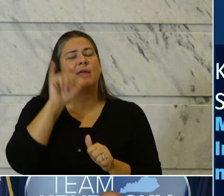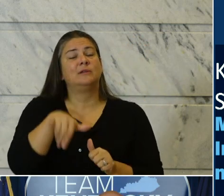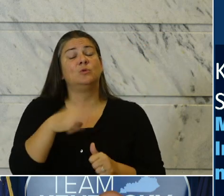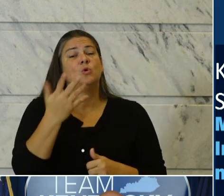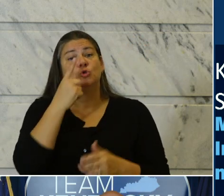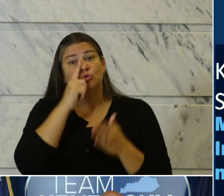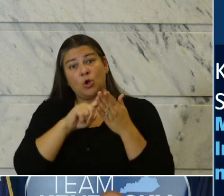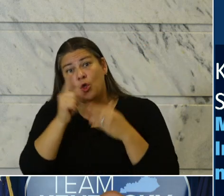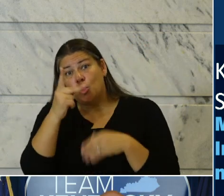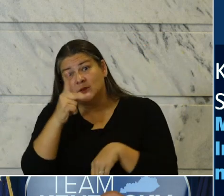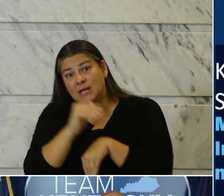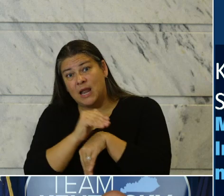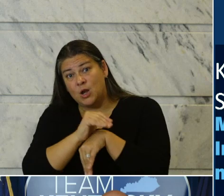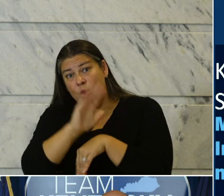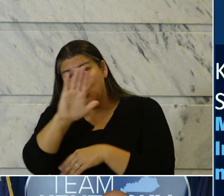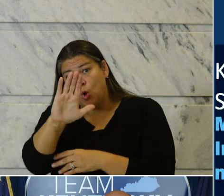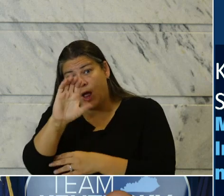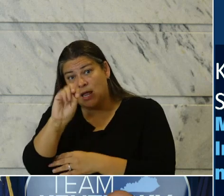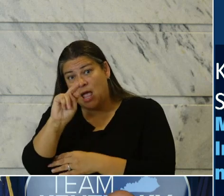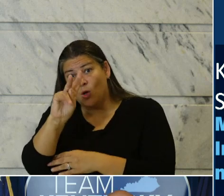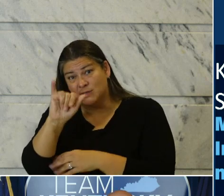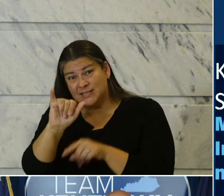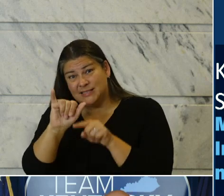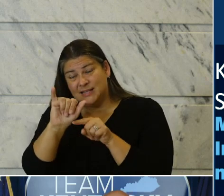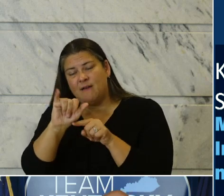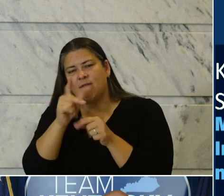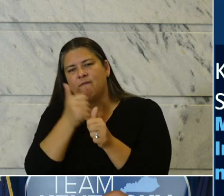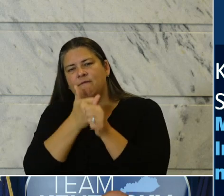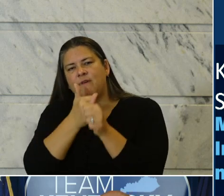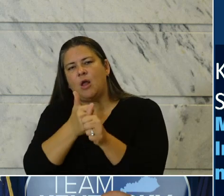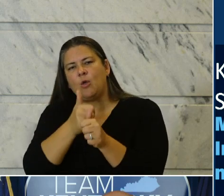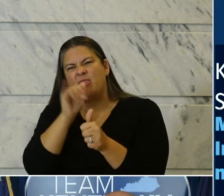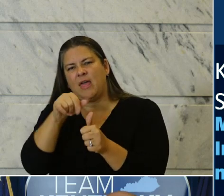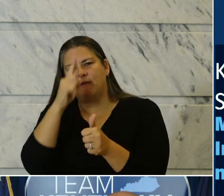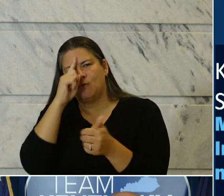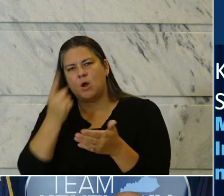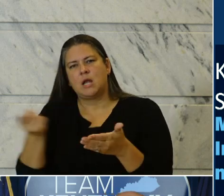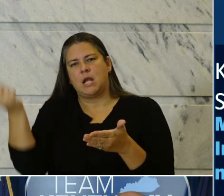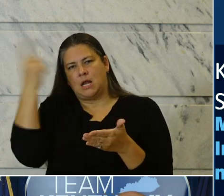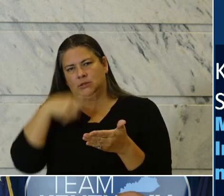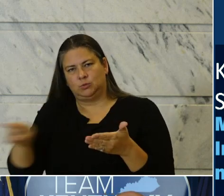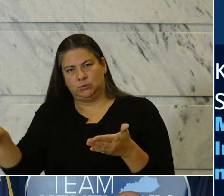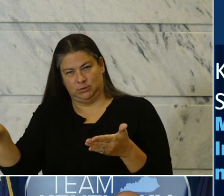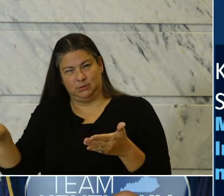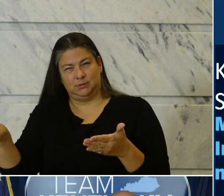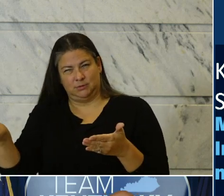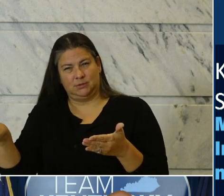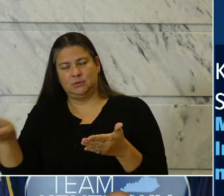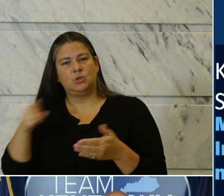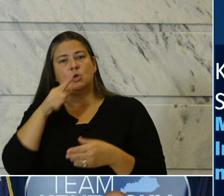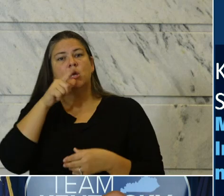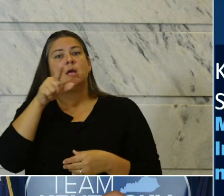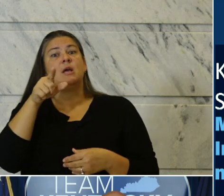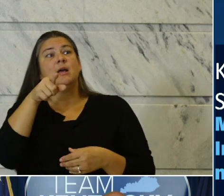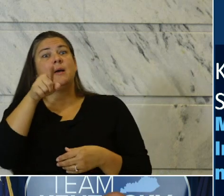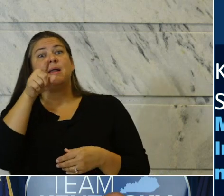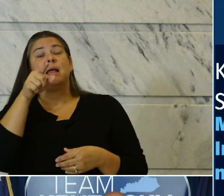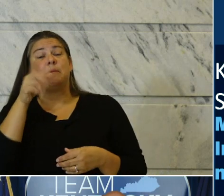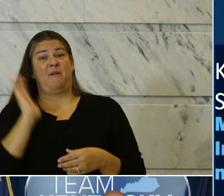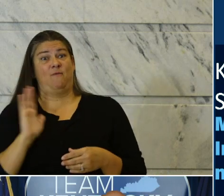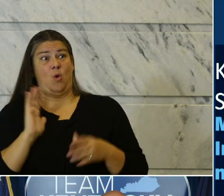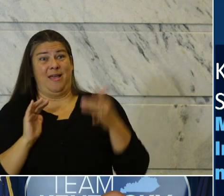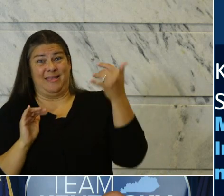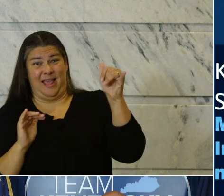whatever color your county is what you should do for the following week. And you don't have to get back down to yellow. I had said from